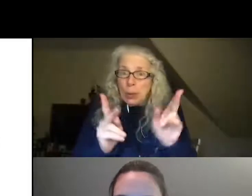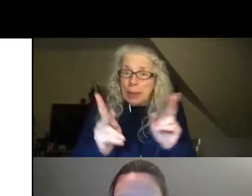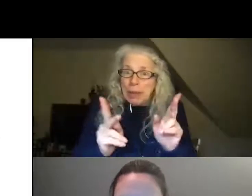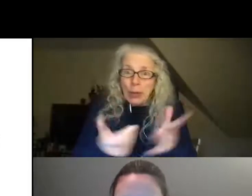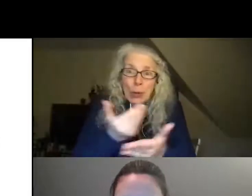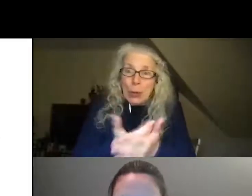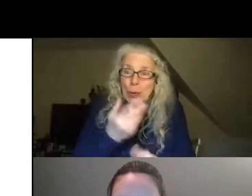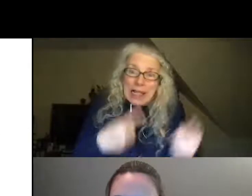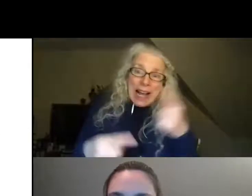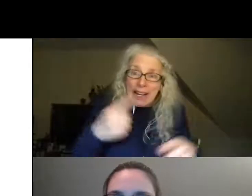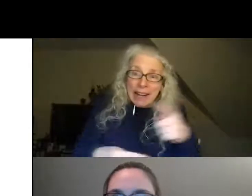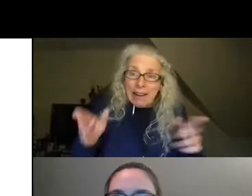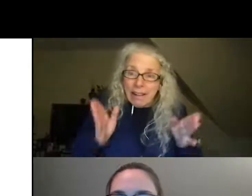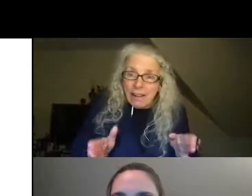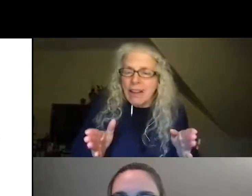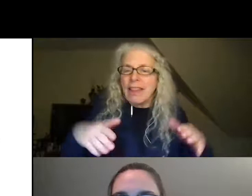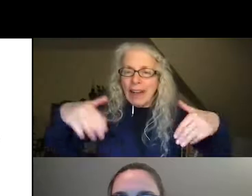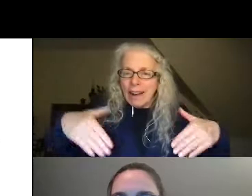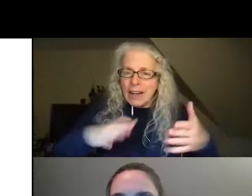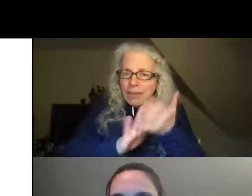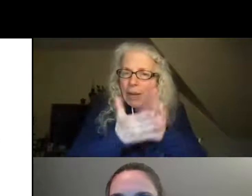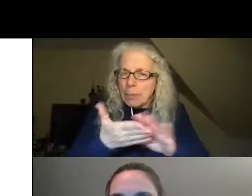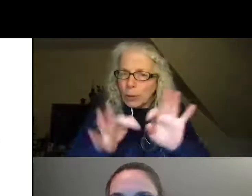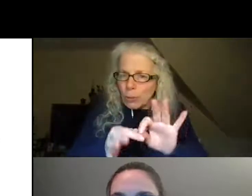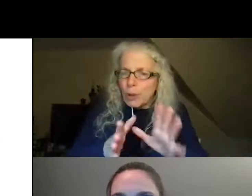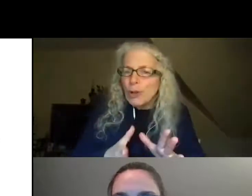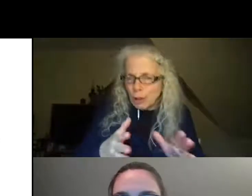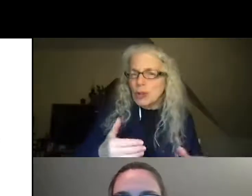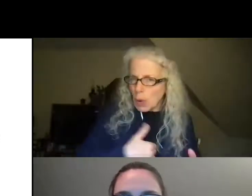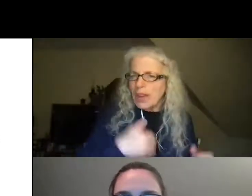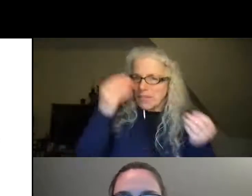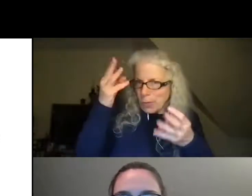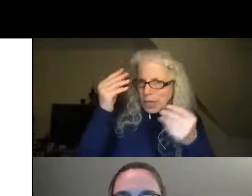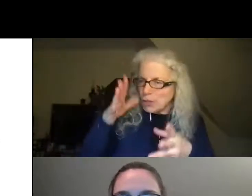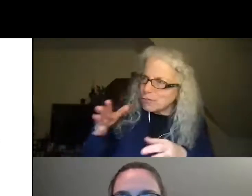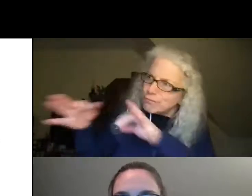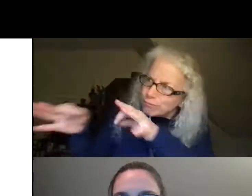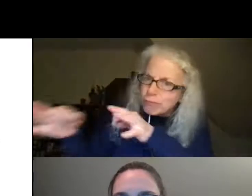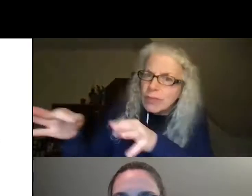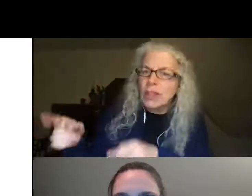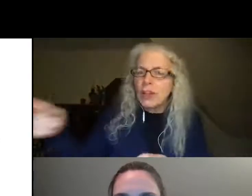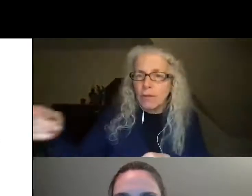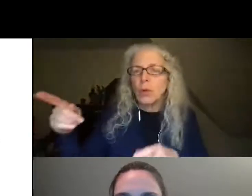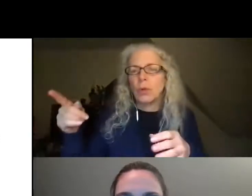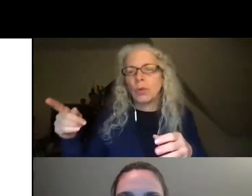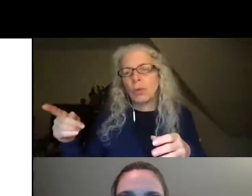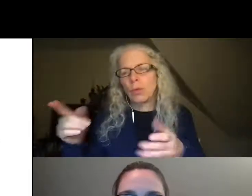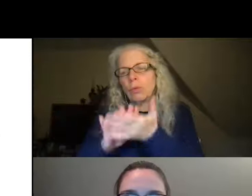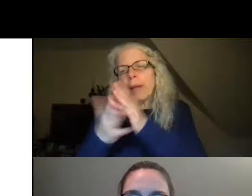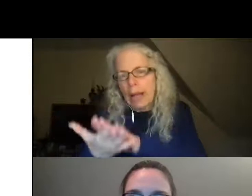most up-to-date information regarding how to become an interpreter if they aren't already a certified